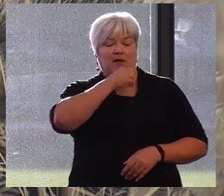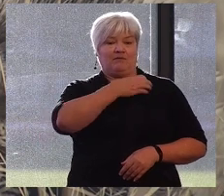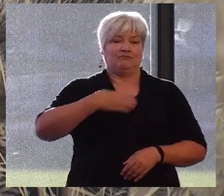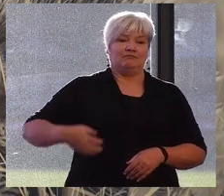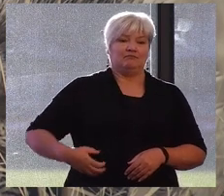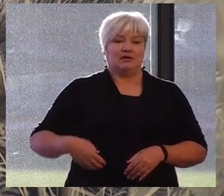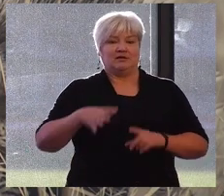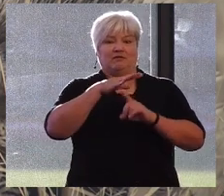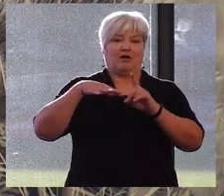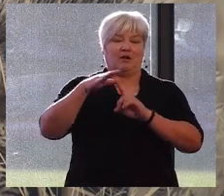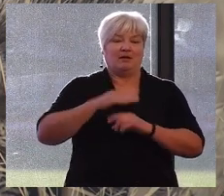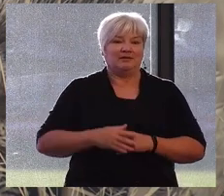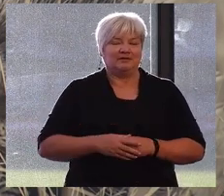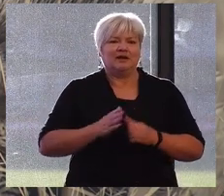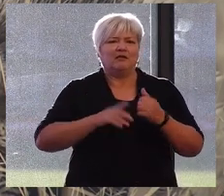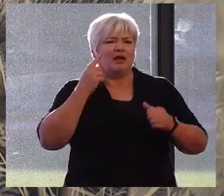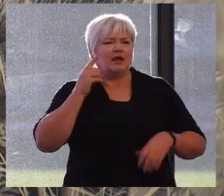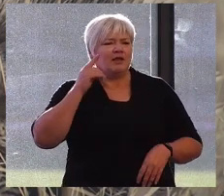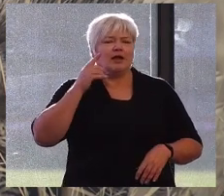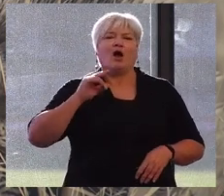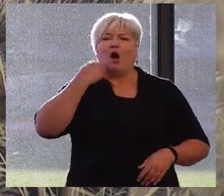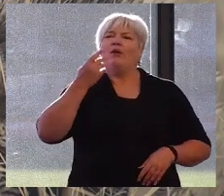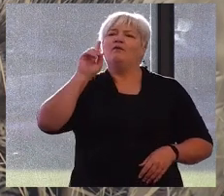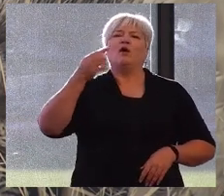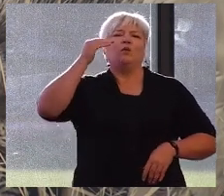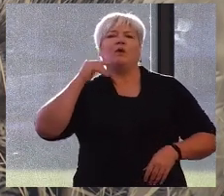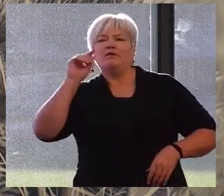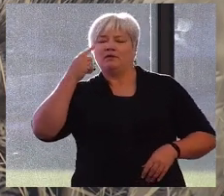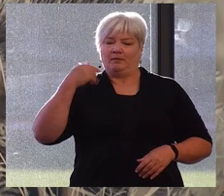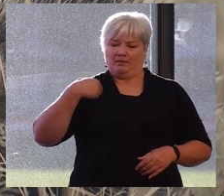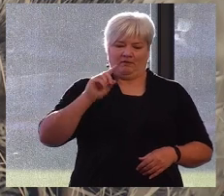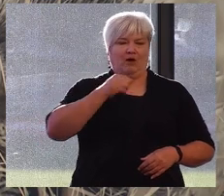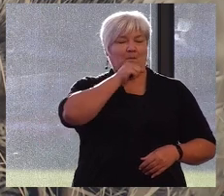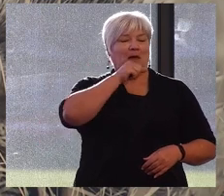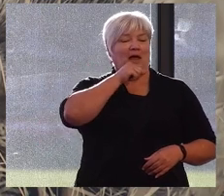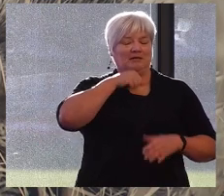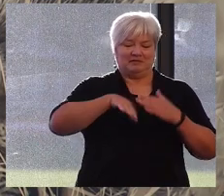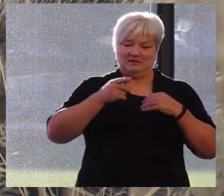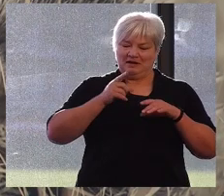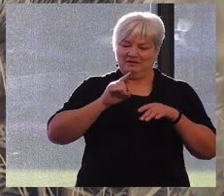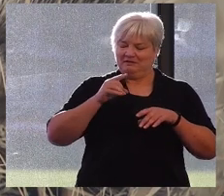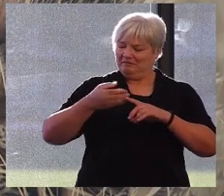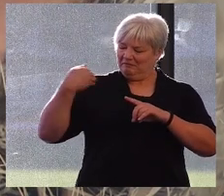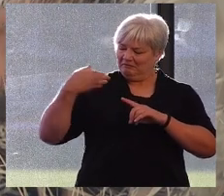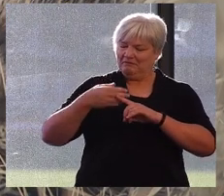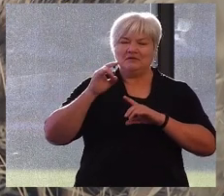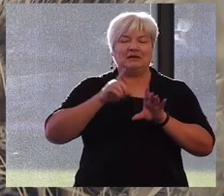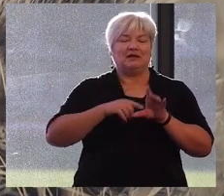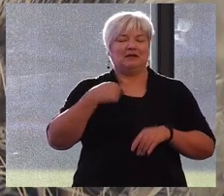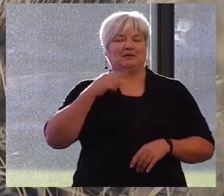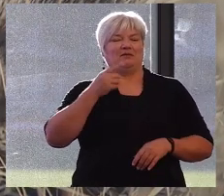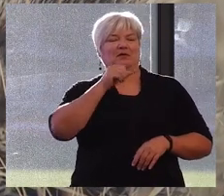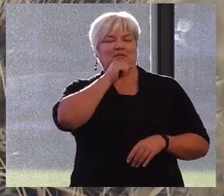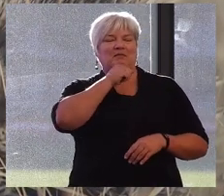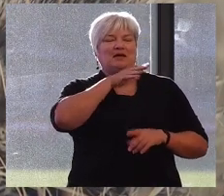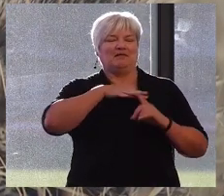the first female XYZ, but this is the first male in about 10 years. That's a good thing. That it's been, you know, it should be more, it